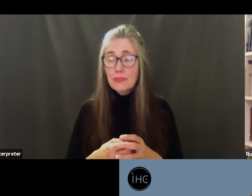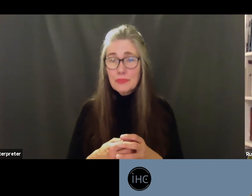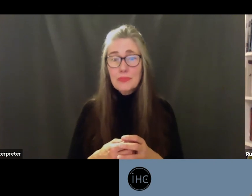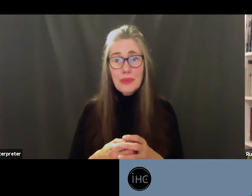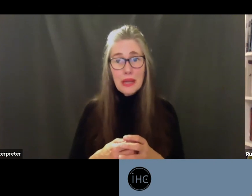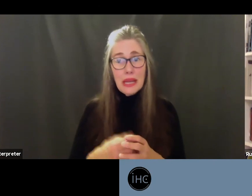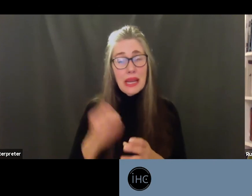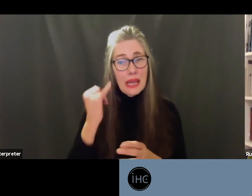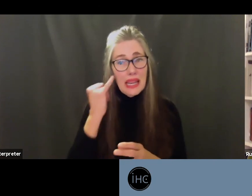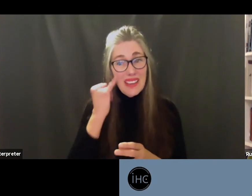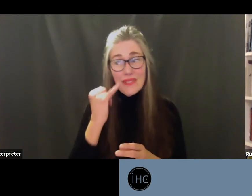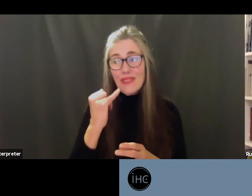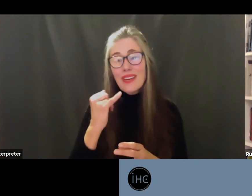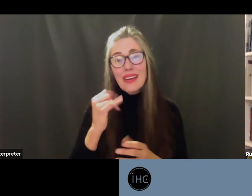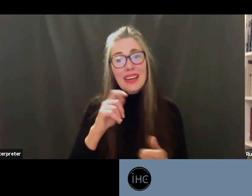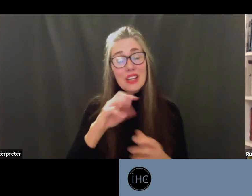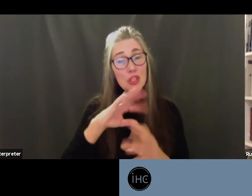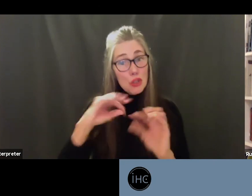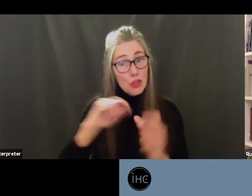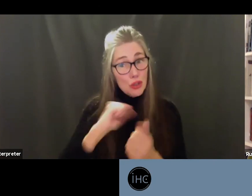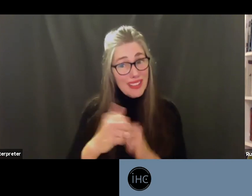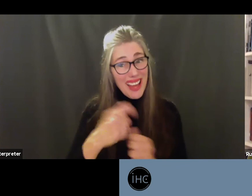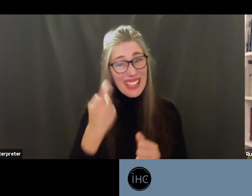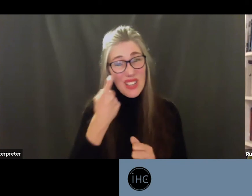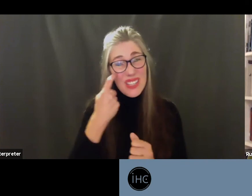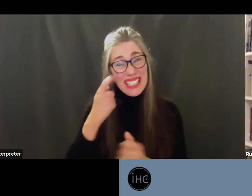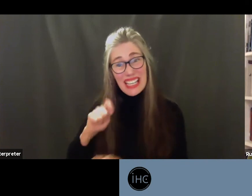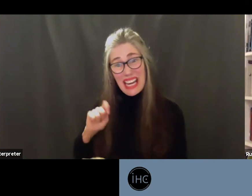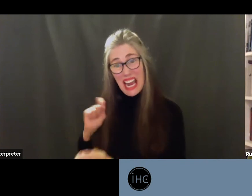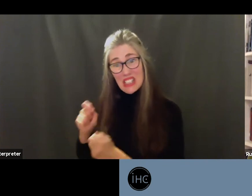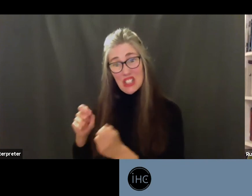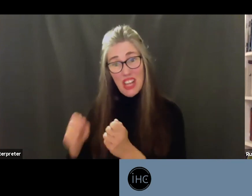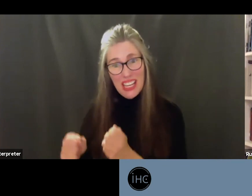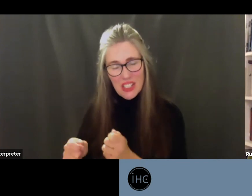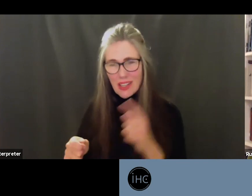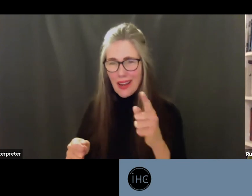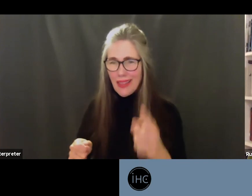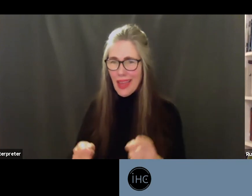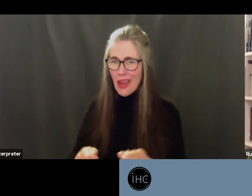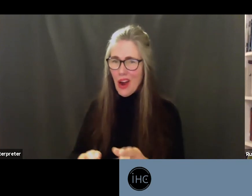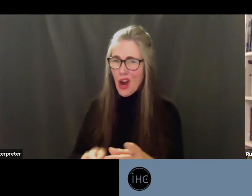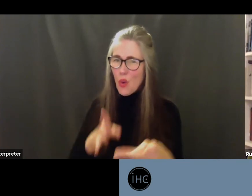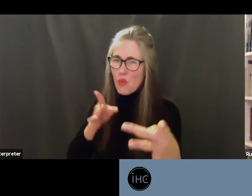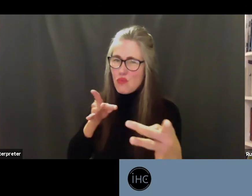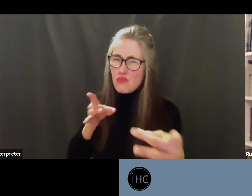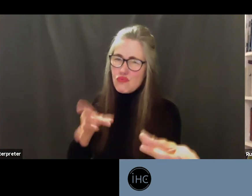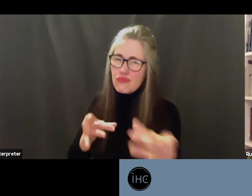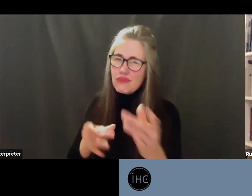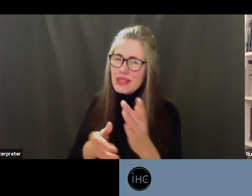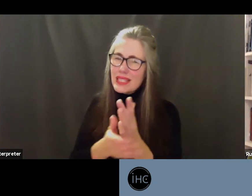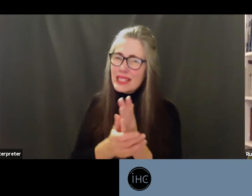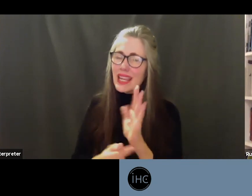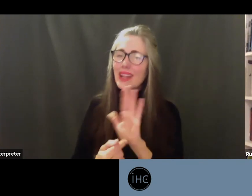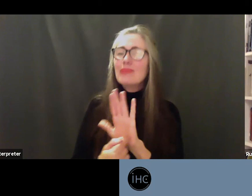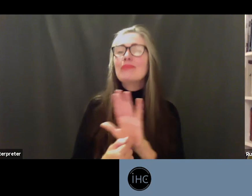if there's been a lot of change in society. They are very skilled at presenting themselves